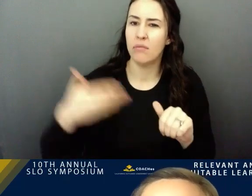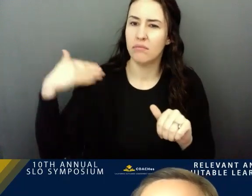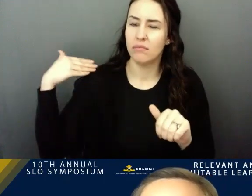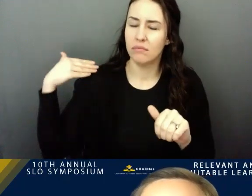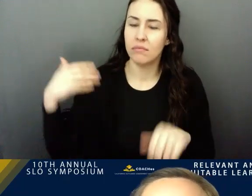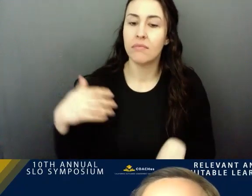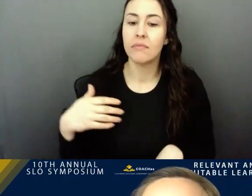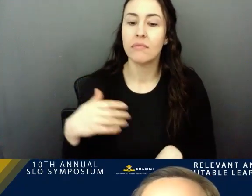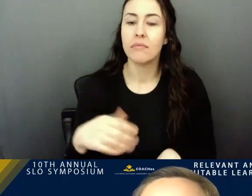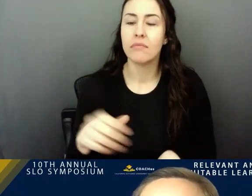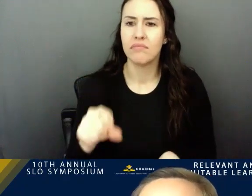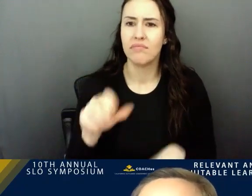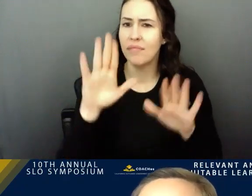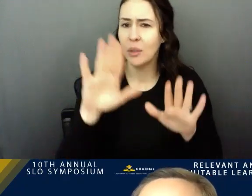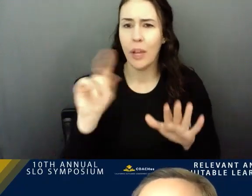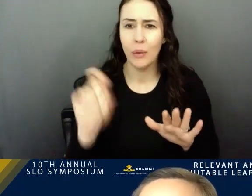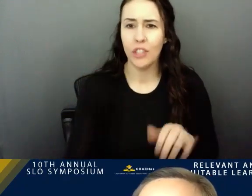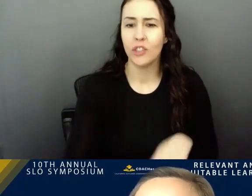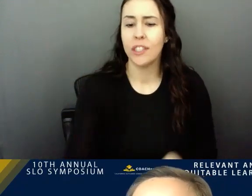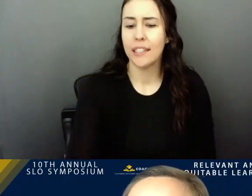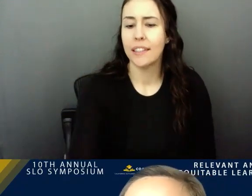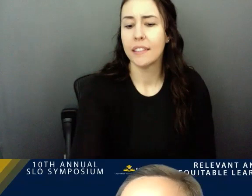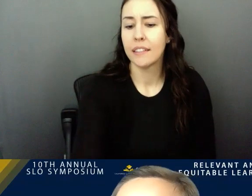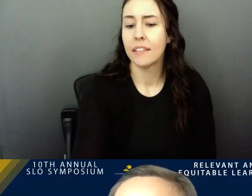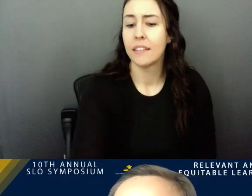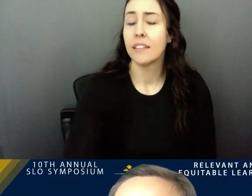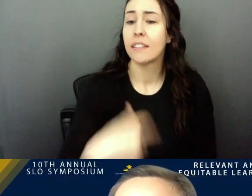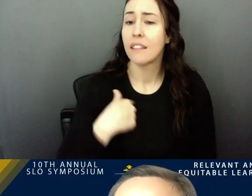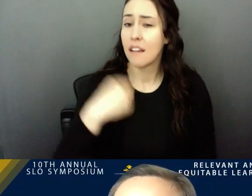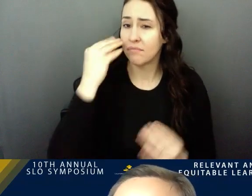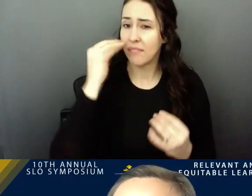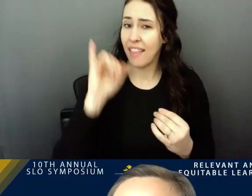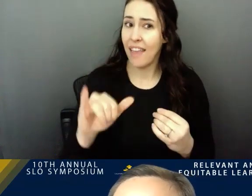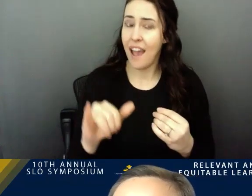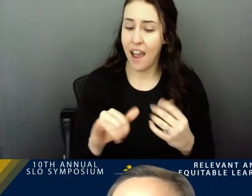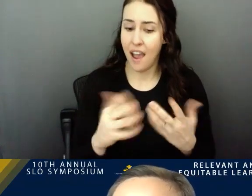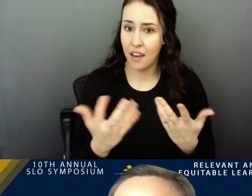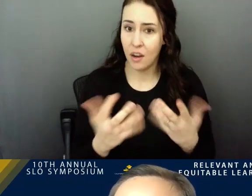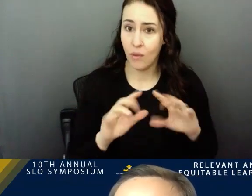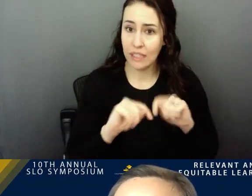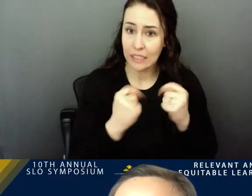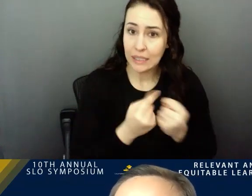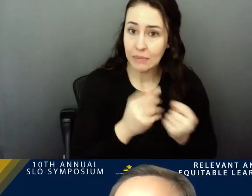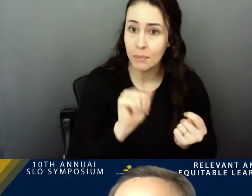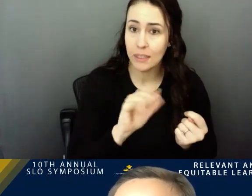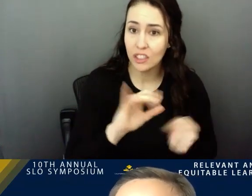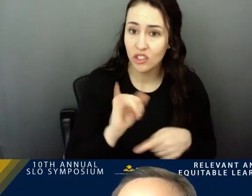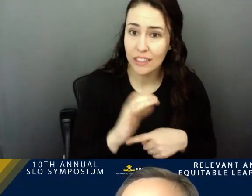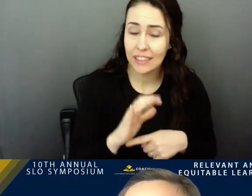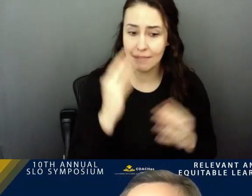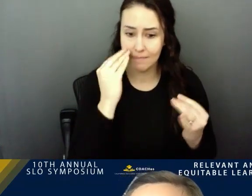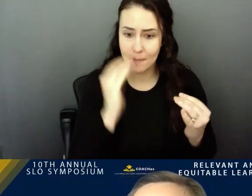certainly on my mind as the ACCJC team is thinking about our training and the tools that we